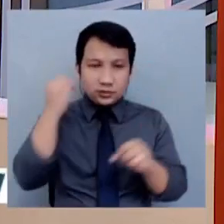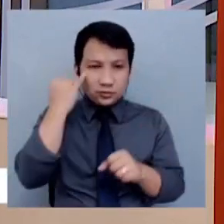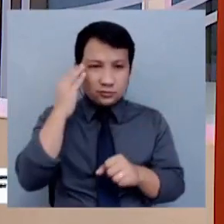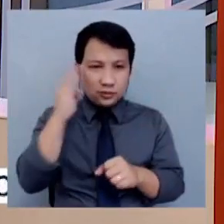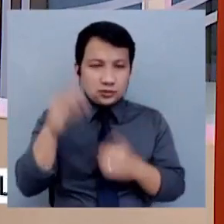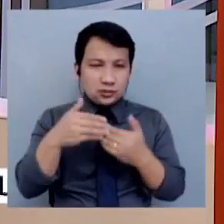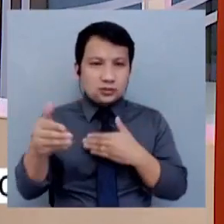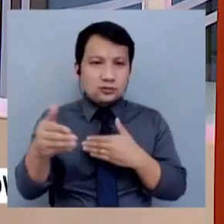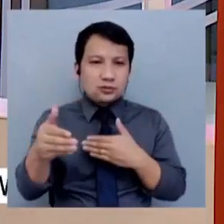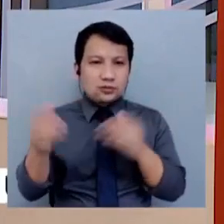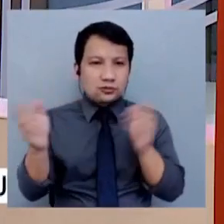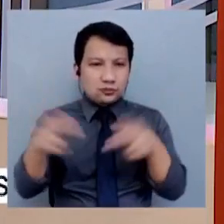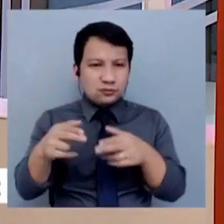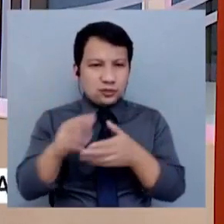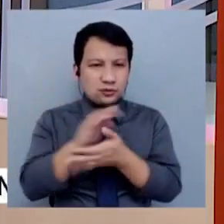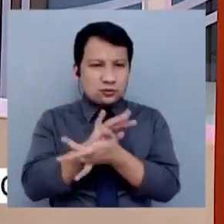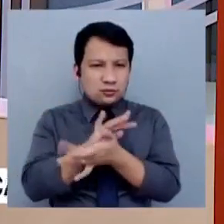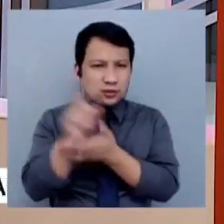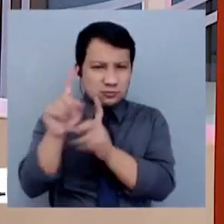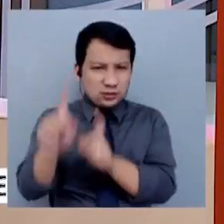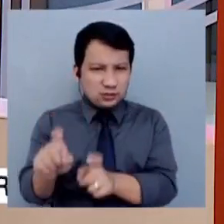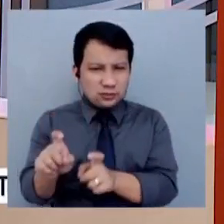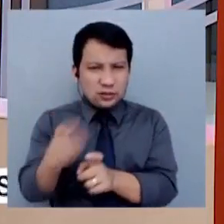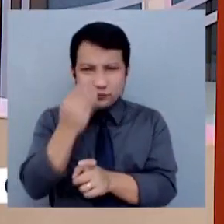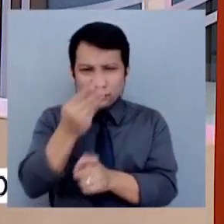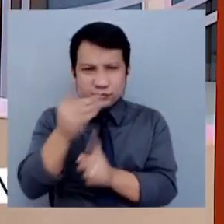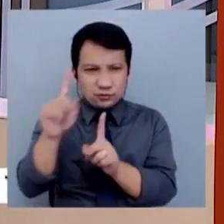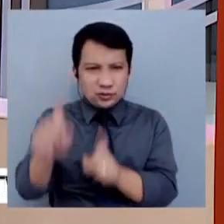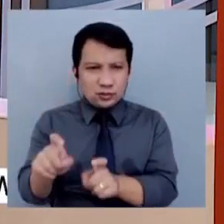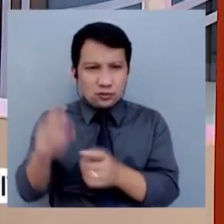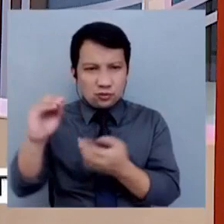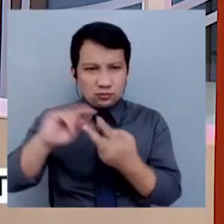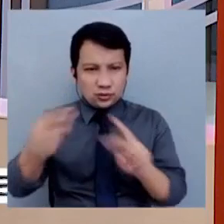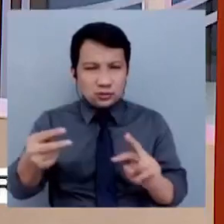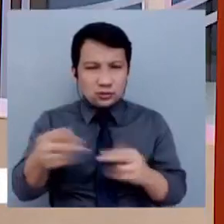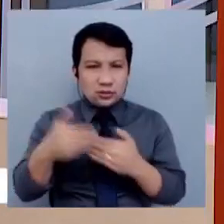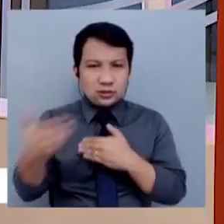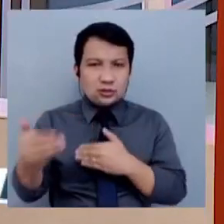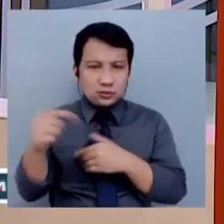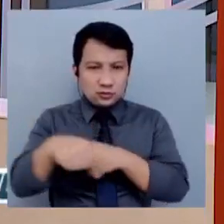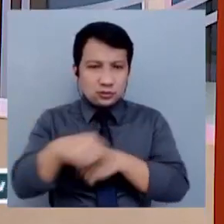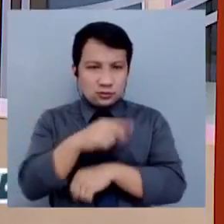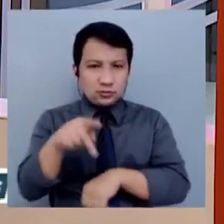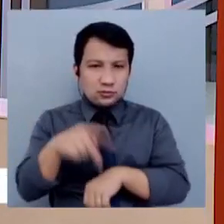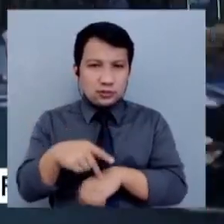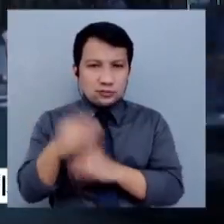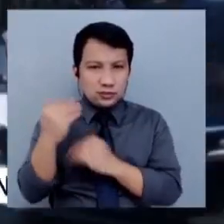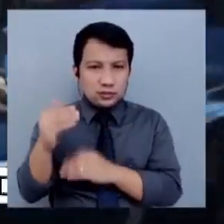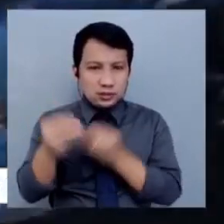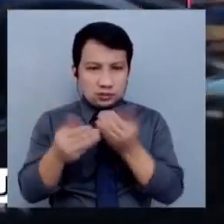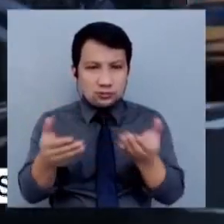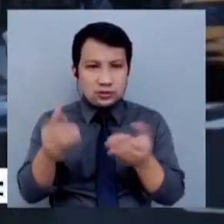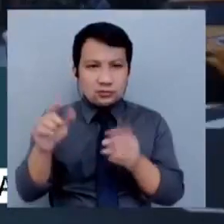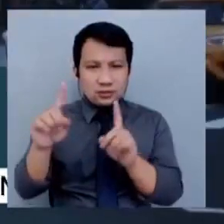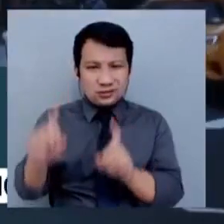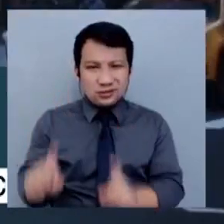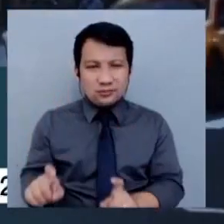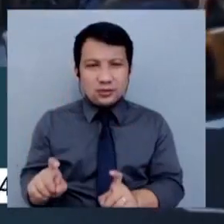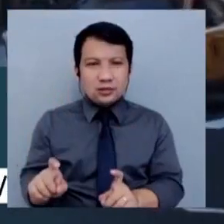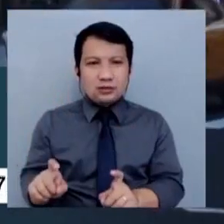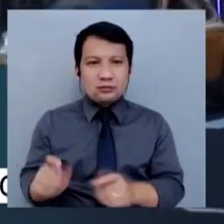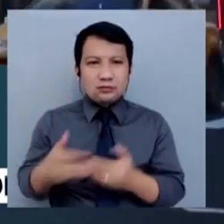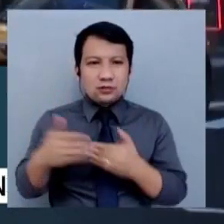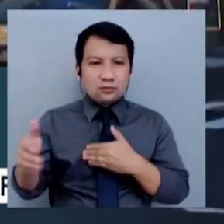a shortage in COVID-19 tests as the Omicron variant takes hold in the country. Limited availability of testing had crimped